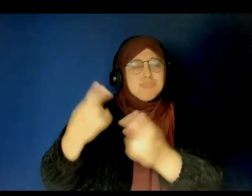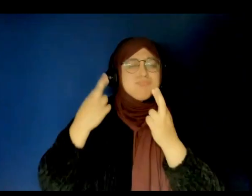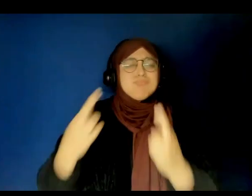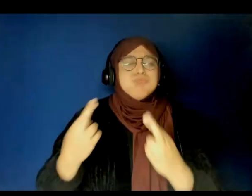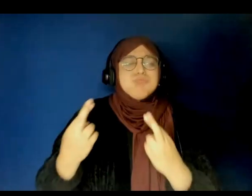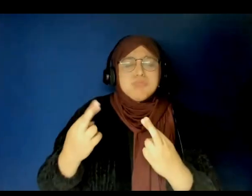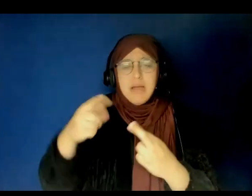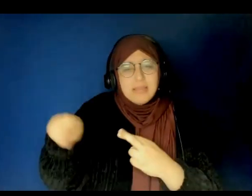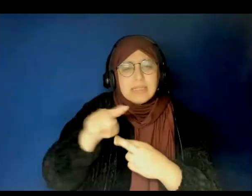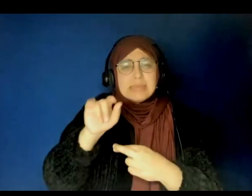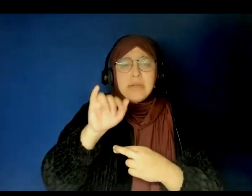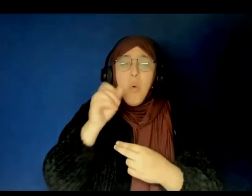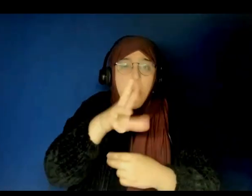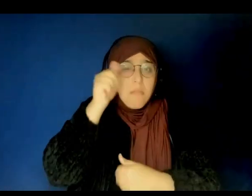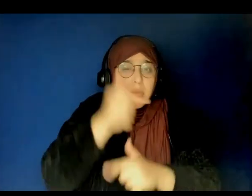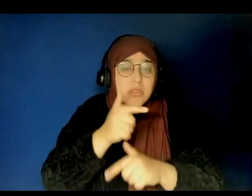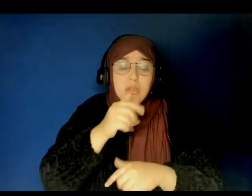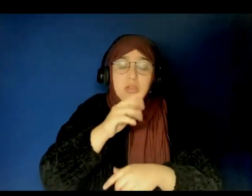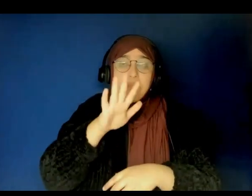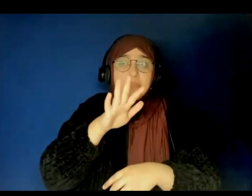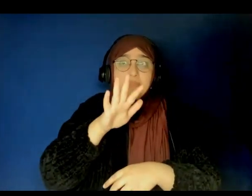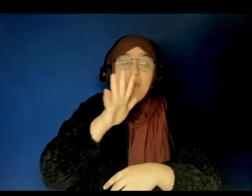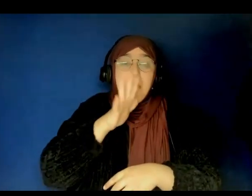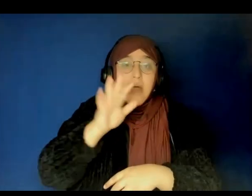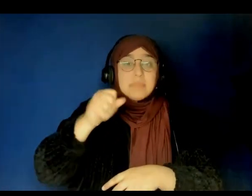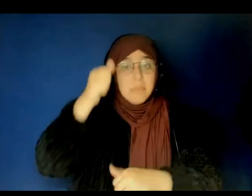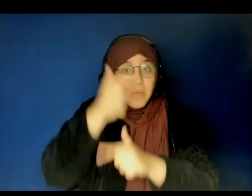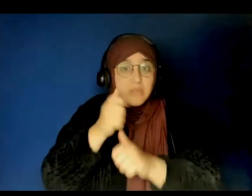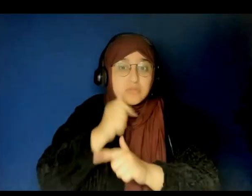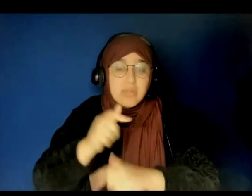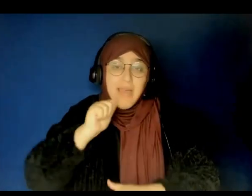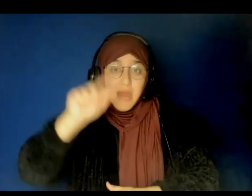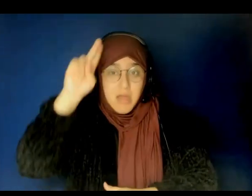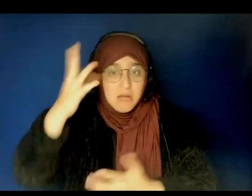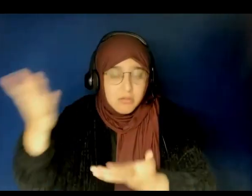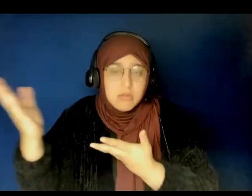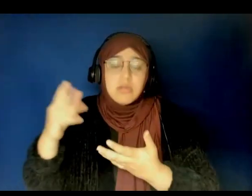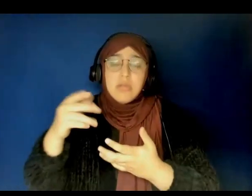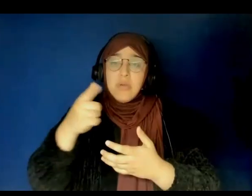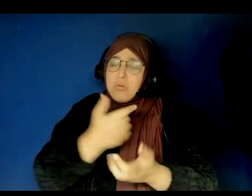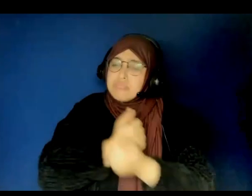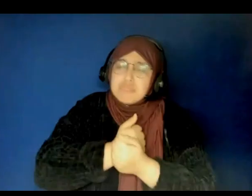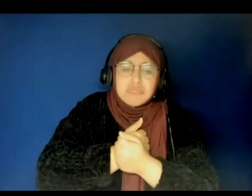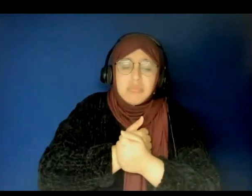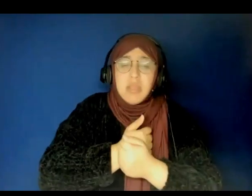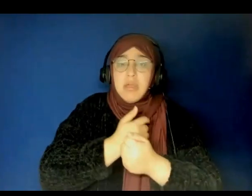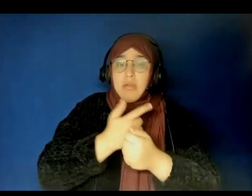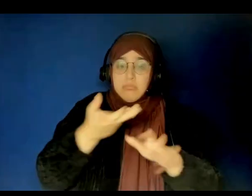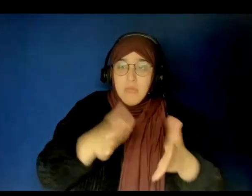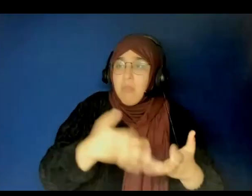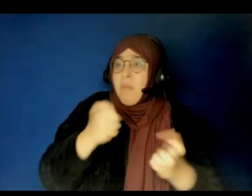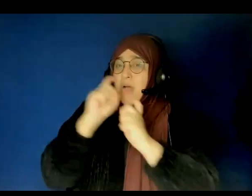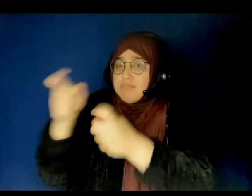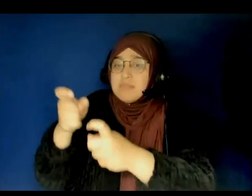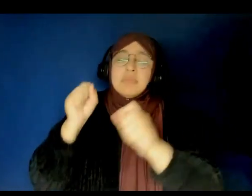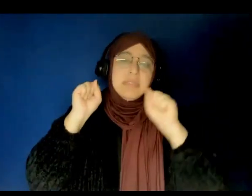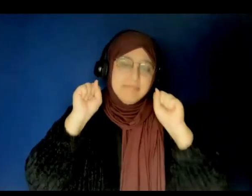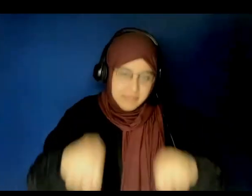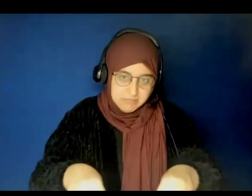like parents, but generally would not inherit from you, it's recommended to give them something. But as far as